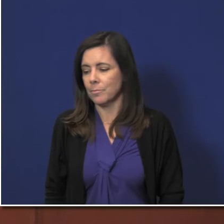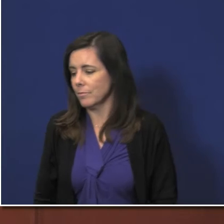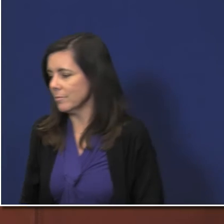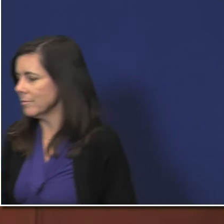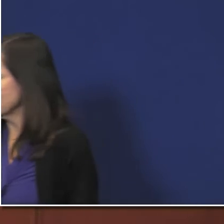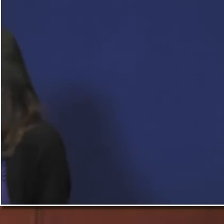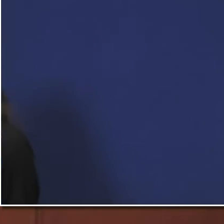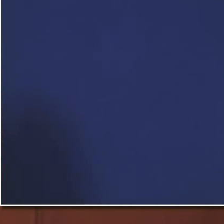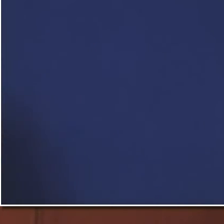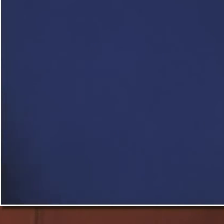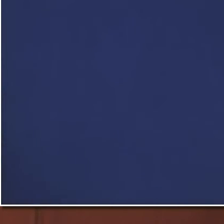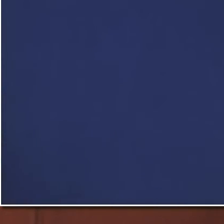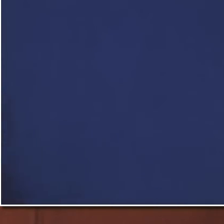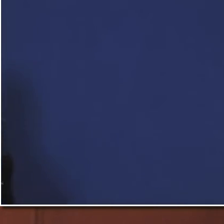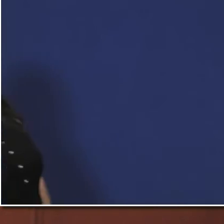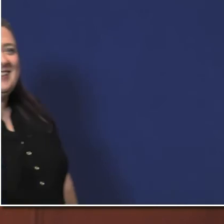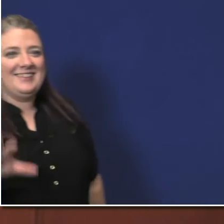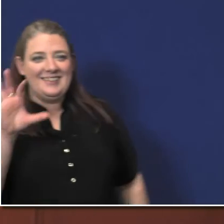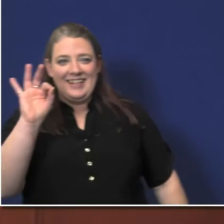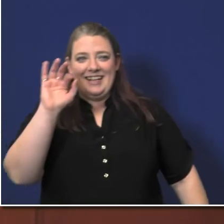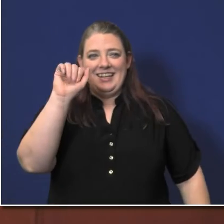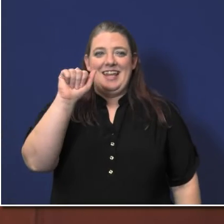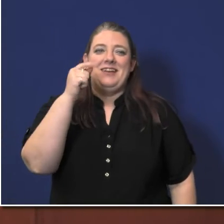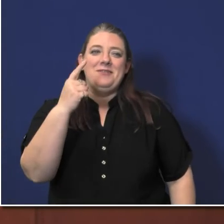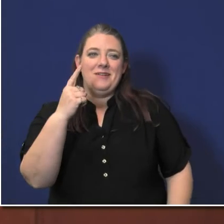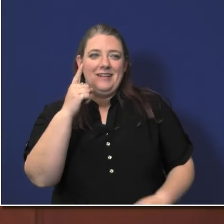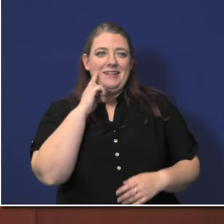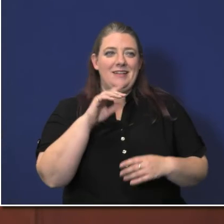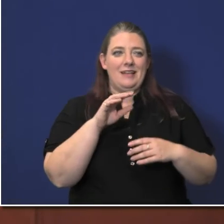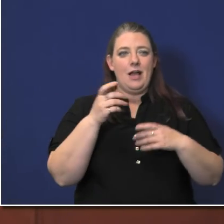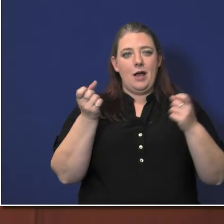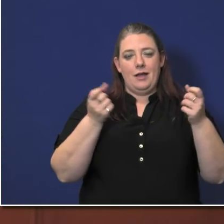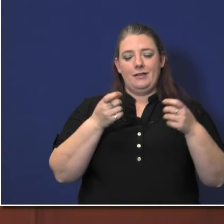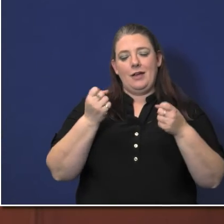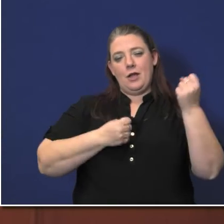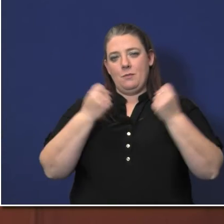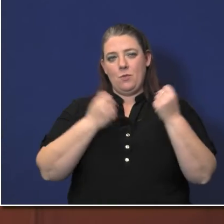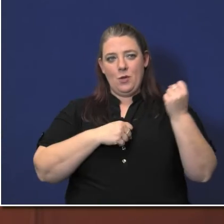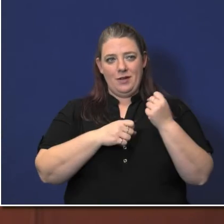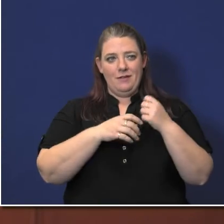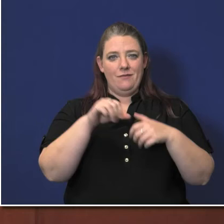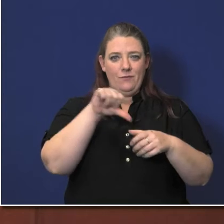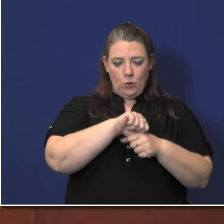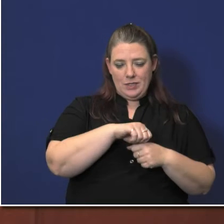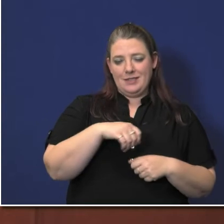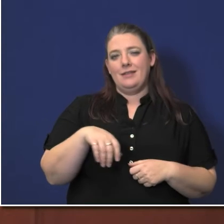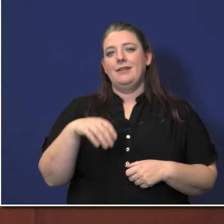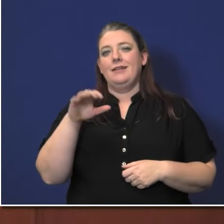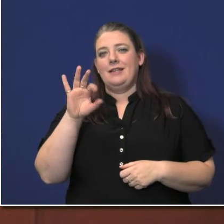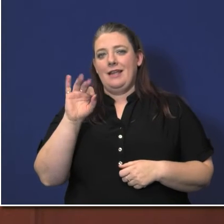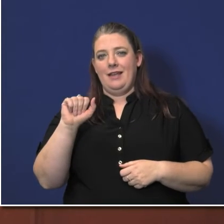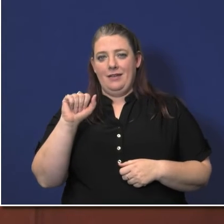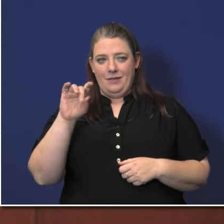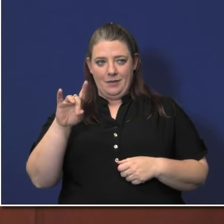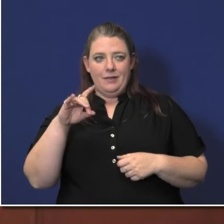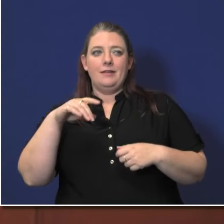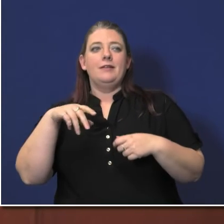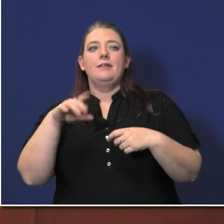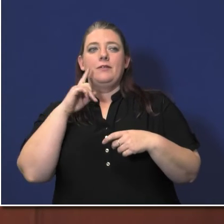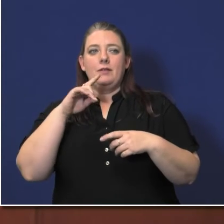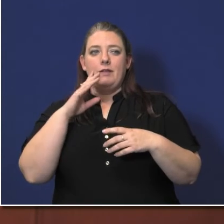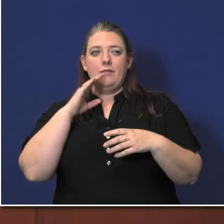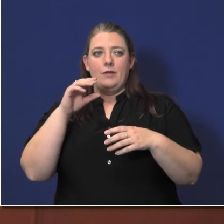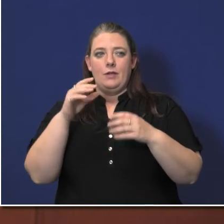9I1, automotive fuels. 9I2, automotive lubricants. 9I3, glass repair service,